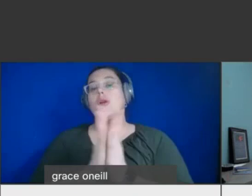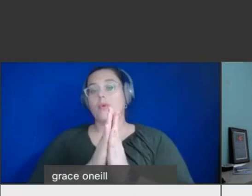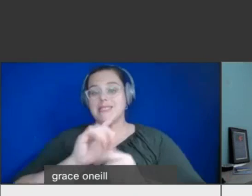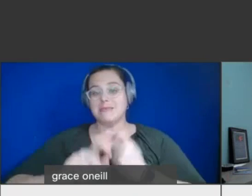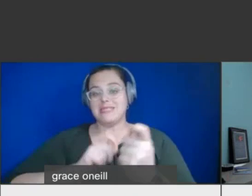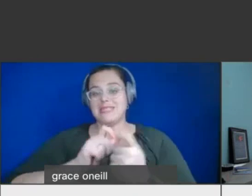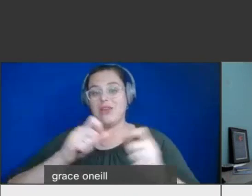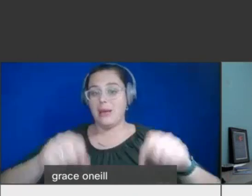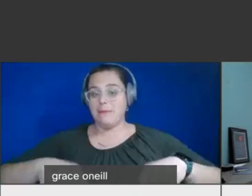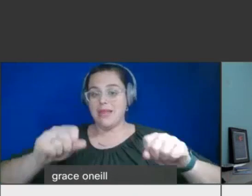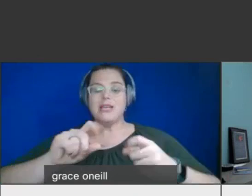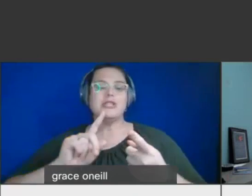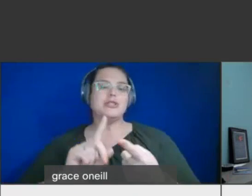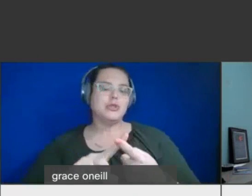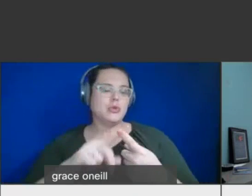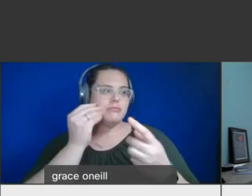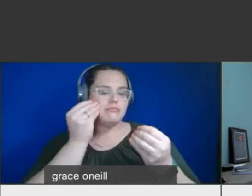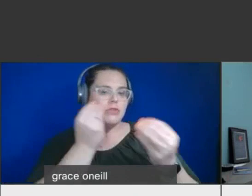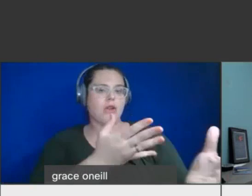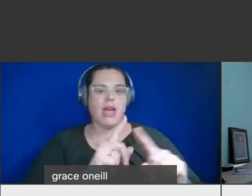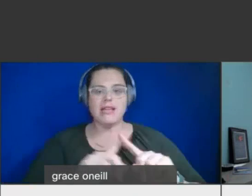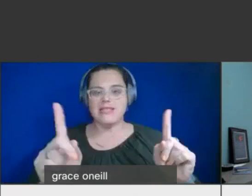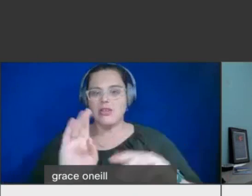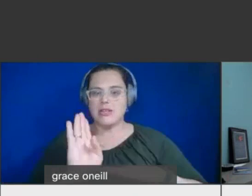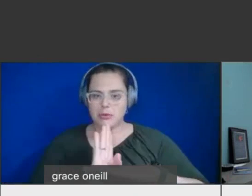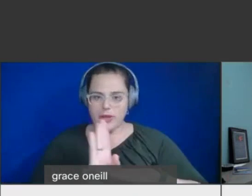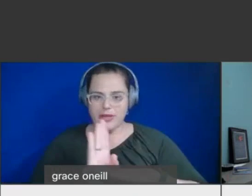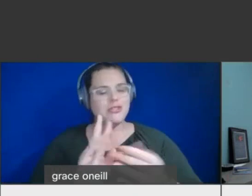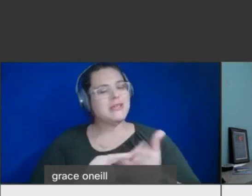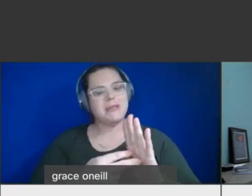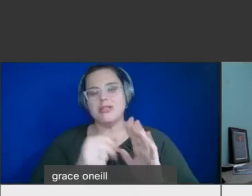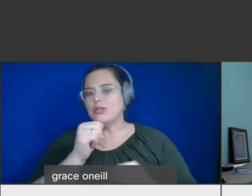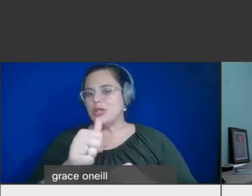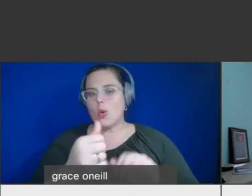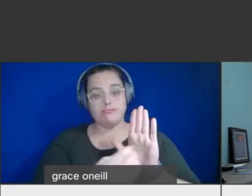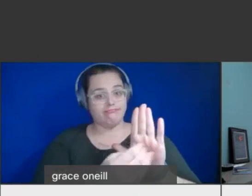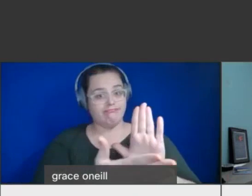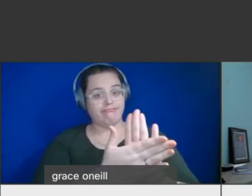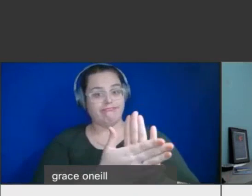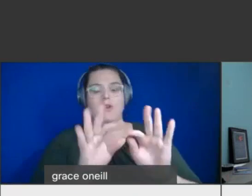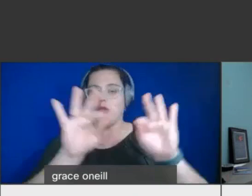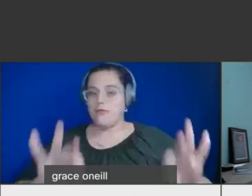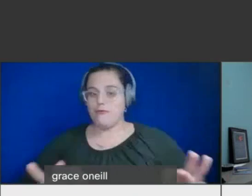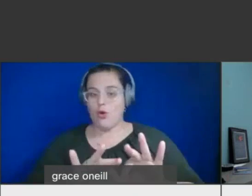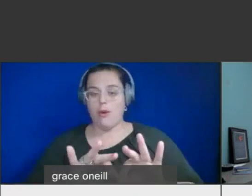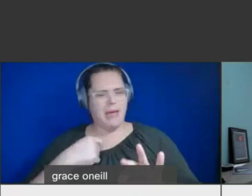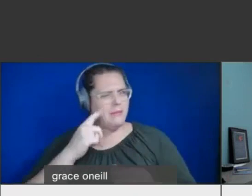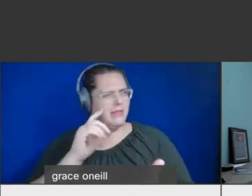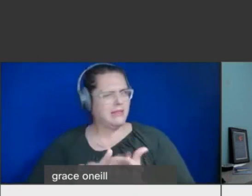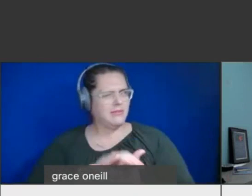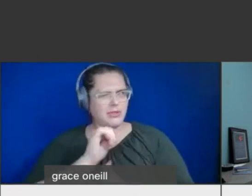notify employers, is that you don't indicate your employer, and on the form, I don't believe,